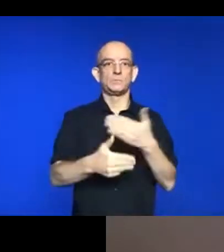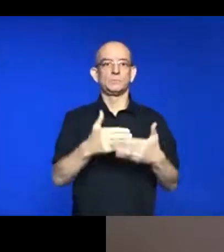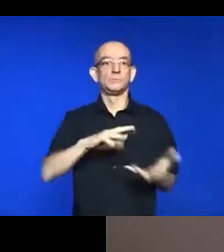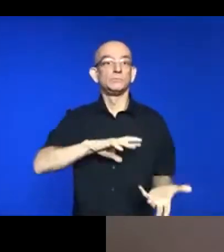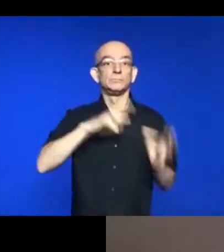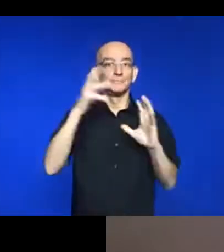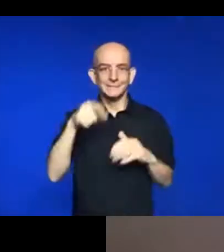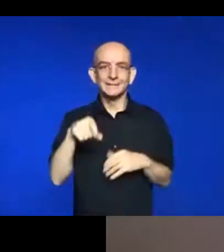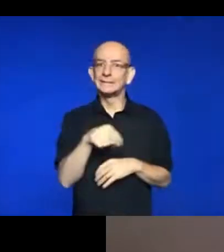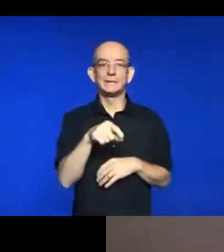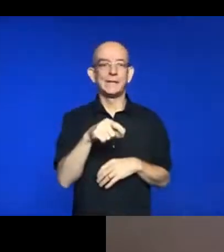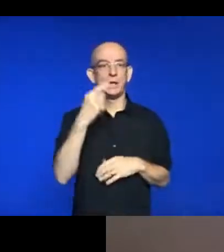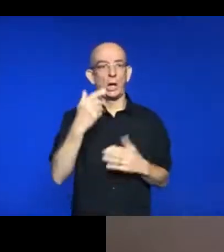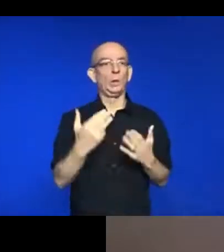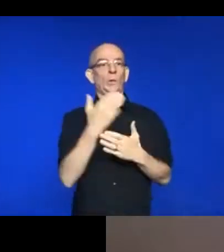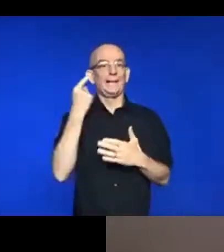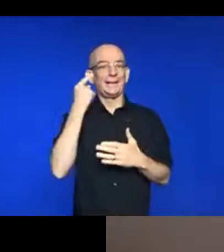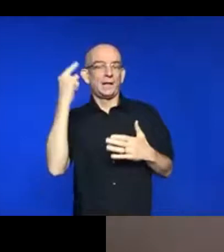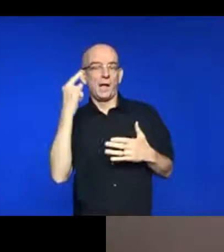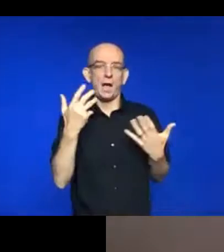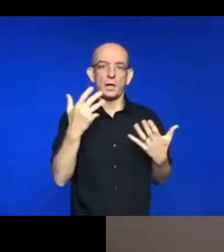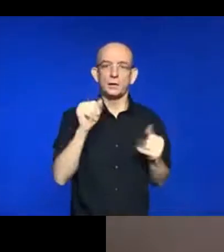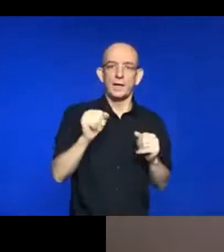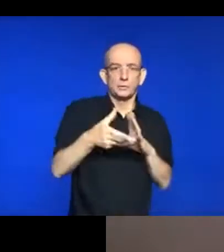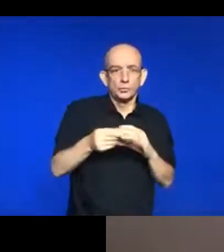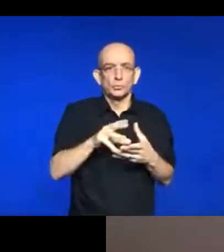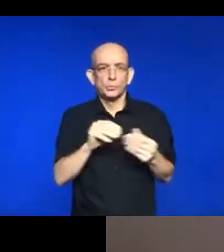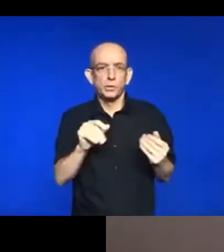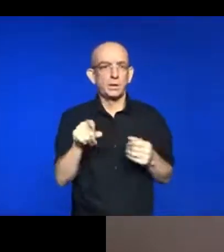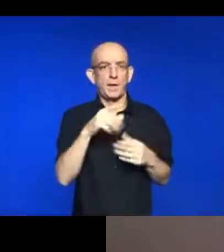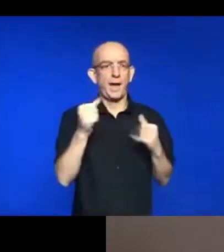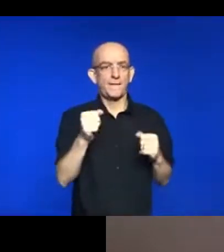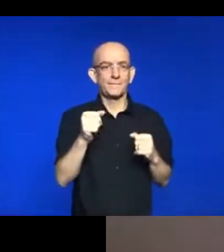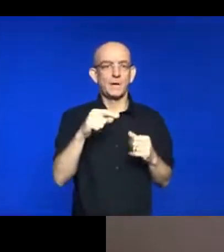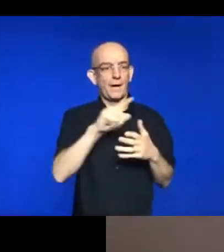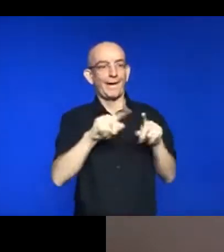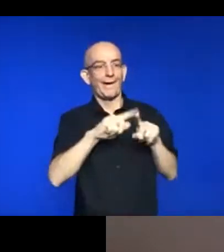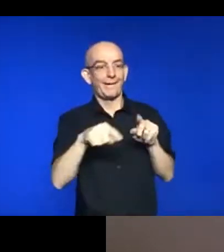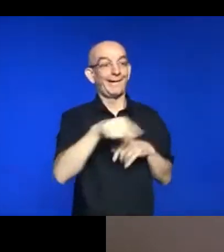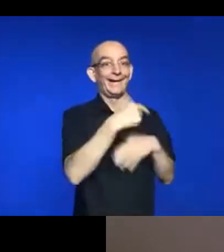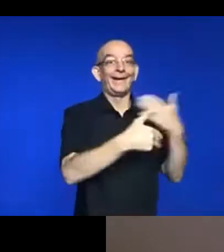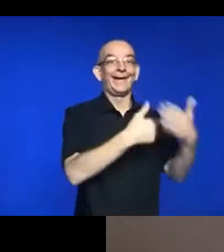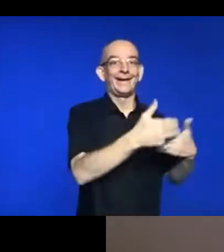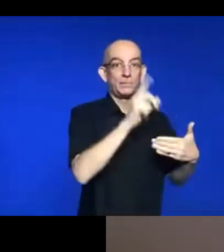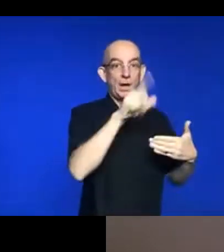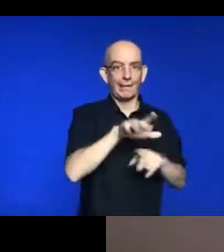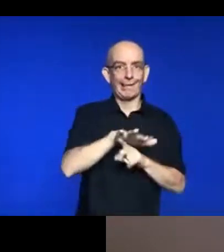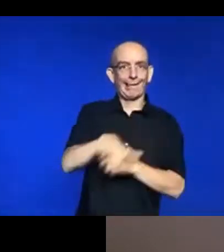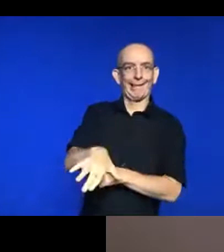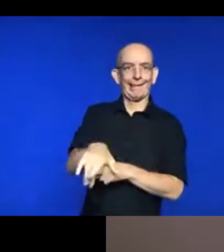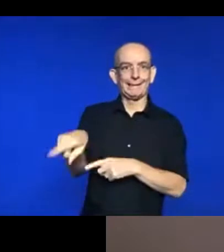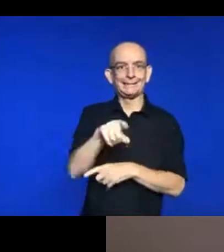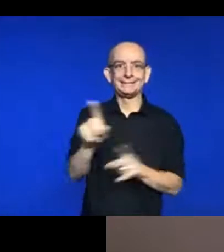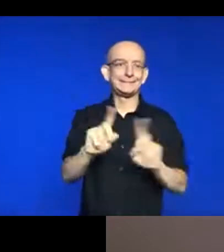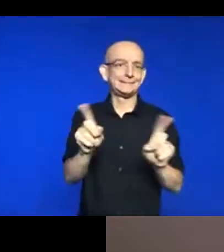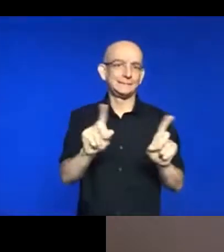a more disempowered position. Indeed, let's learn something positive from this crisis and not